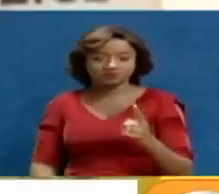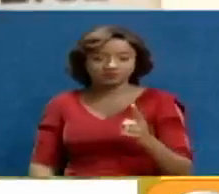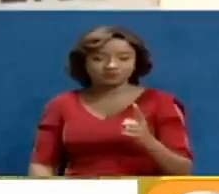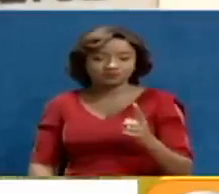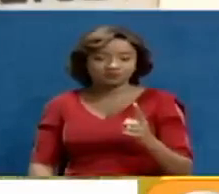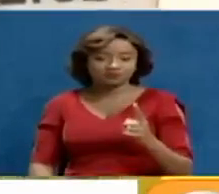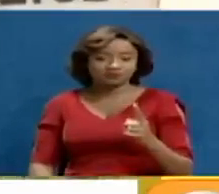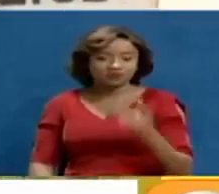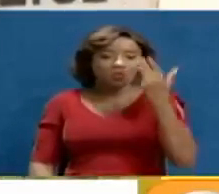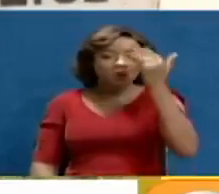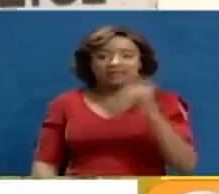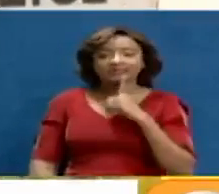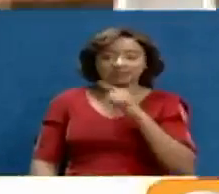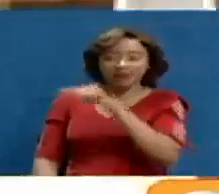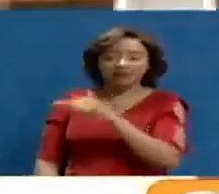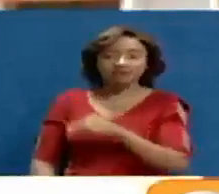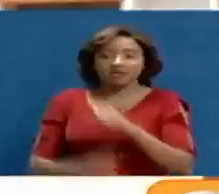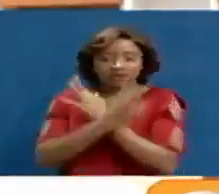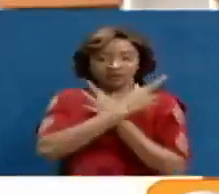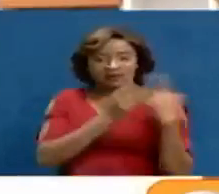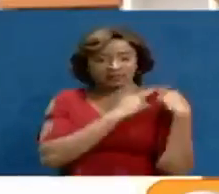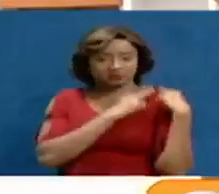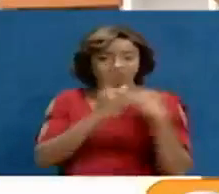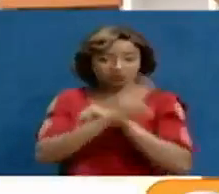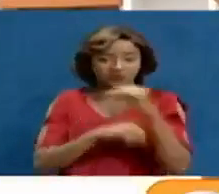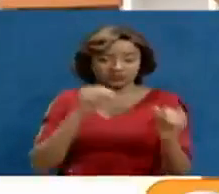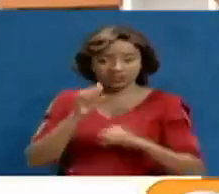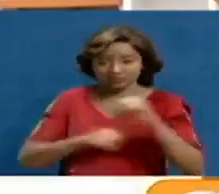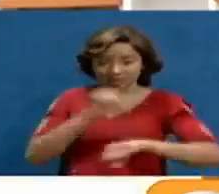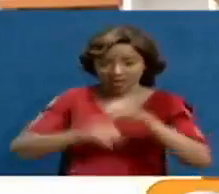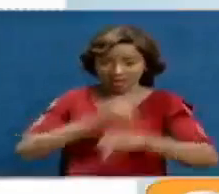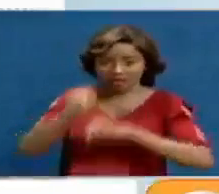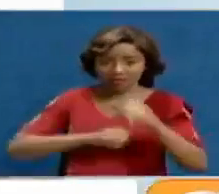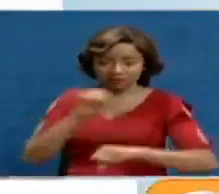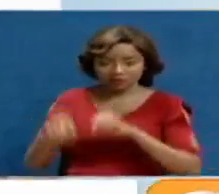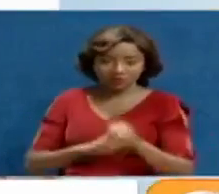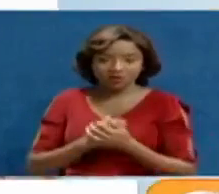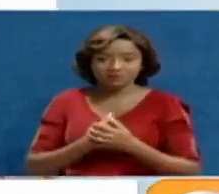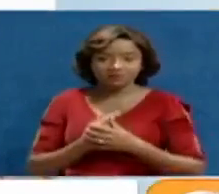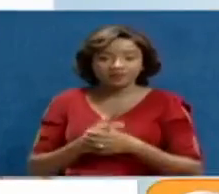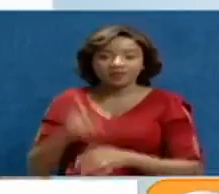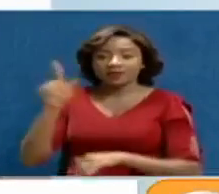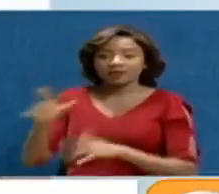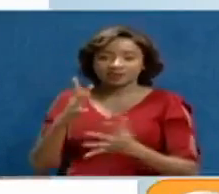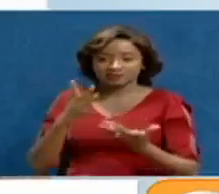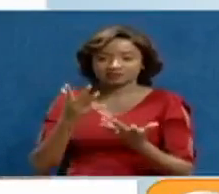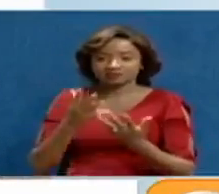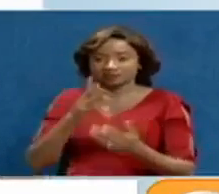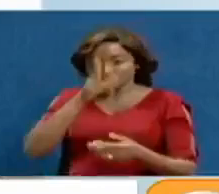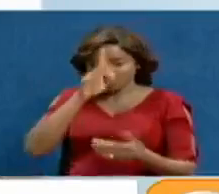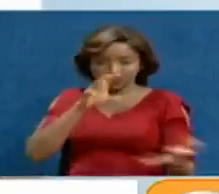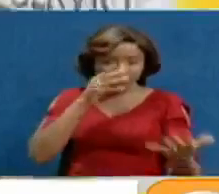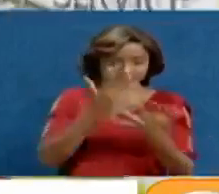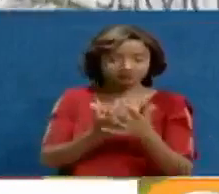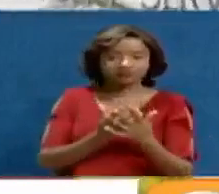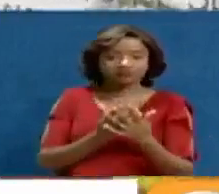in connection with the theft of the bicycle after the owner reported the matter to police. Genson spent the night at the station before